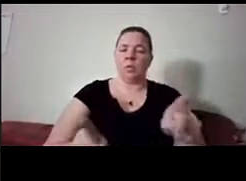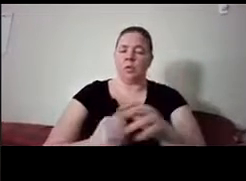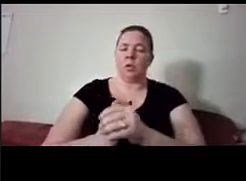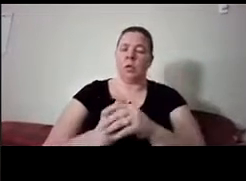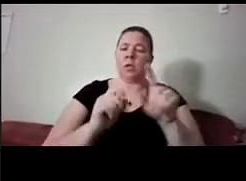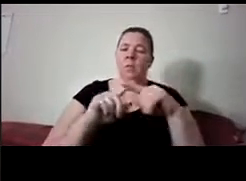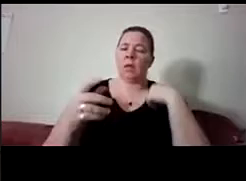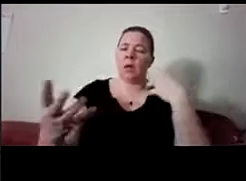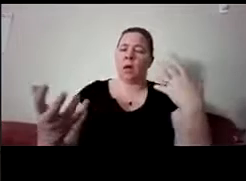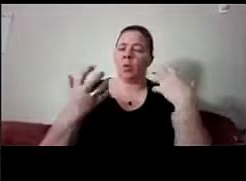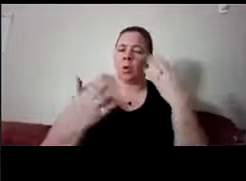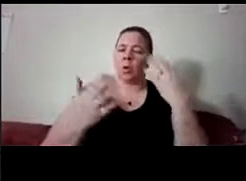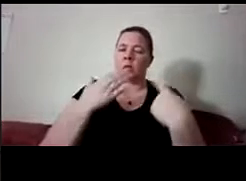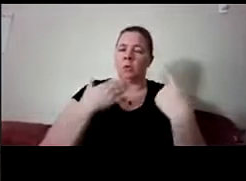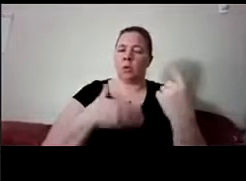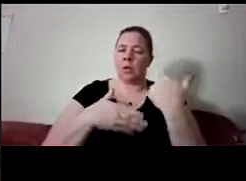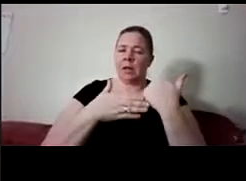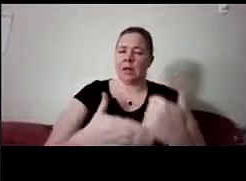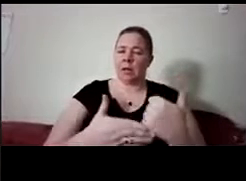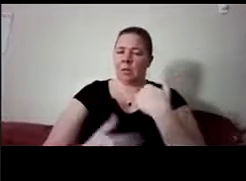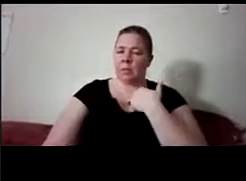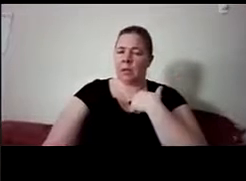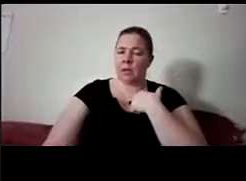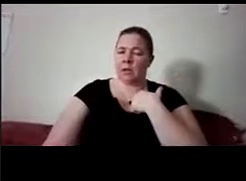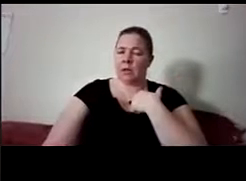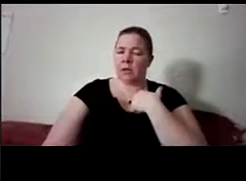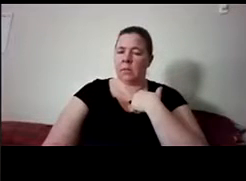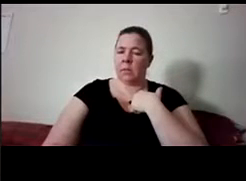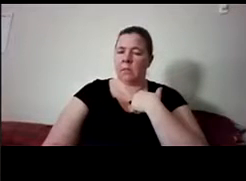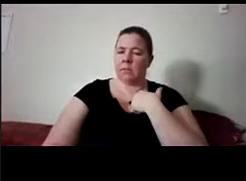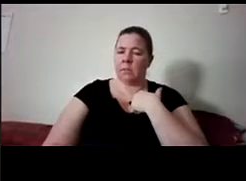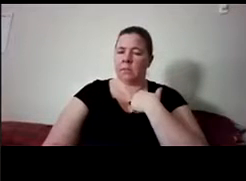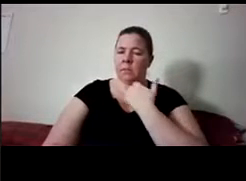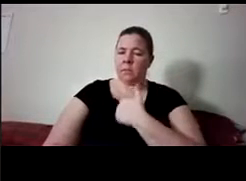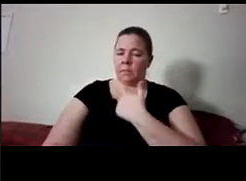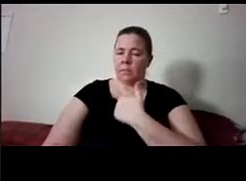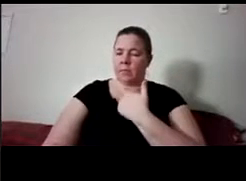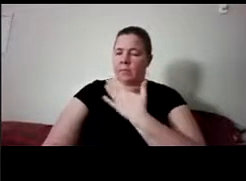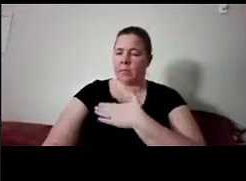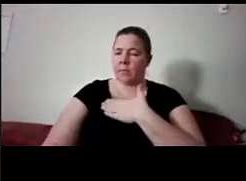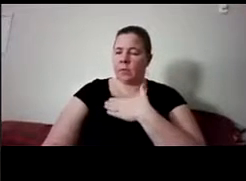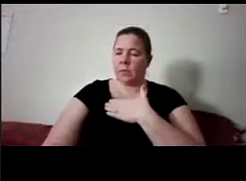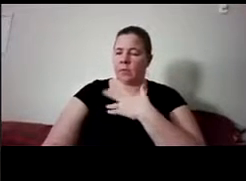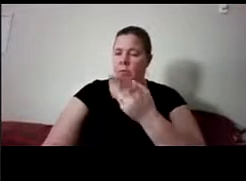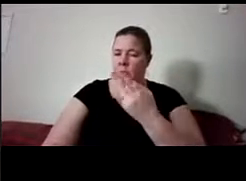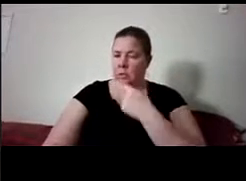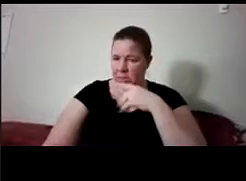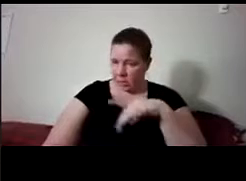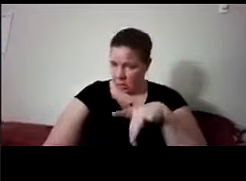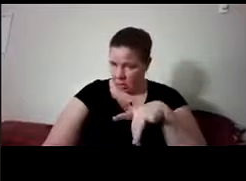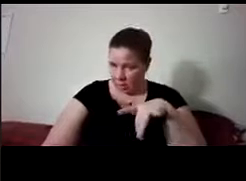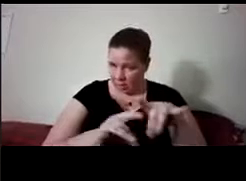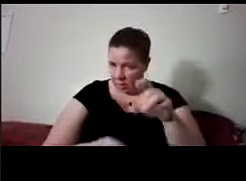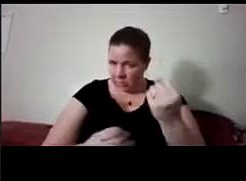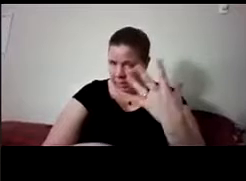wanted somebody to help me. I want to take the, sorry? Excuse me, sir. You say you're a founder already. You've been here